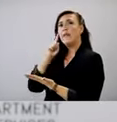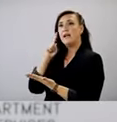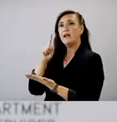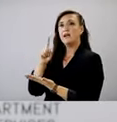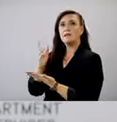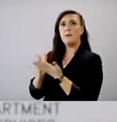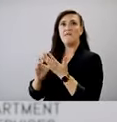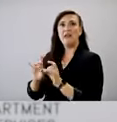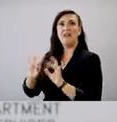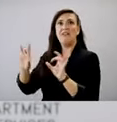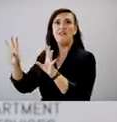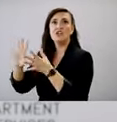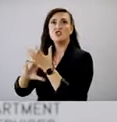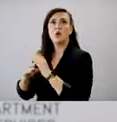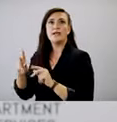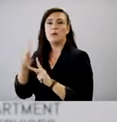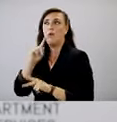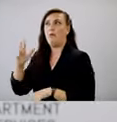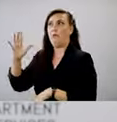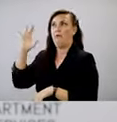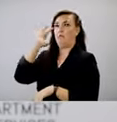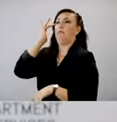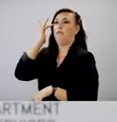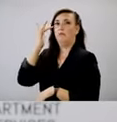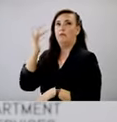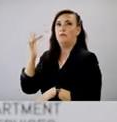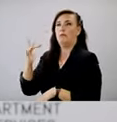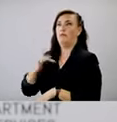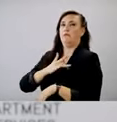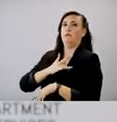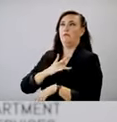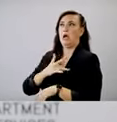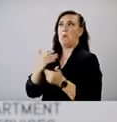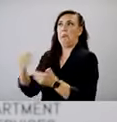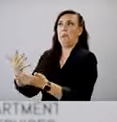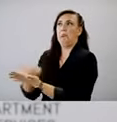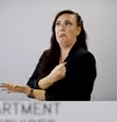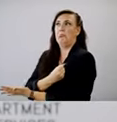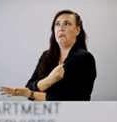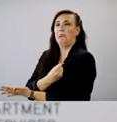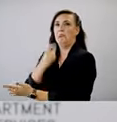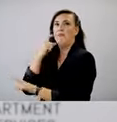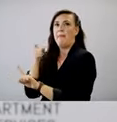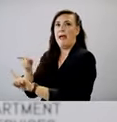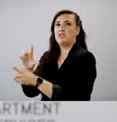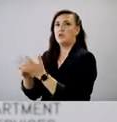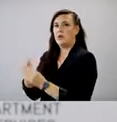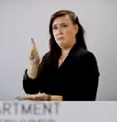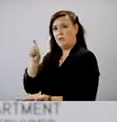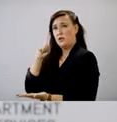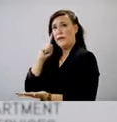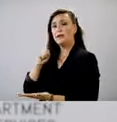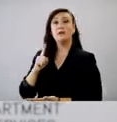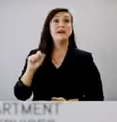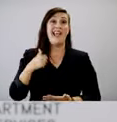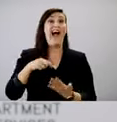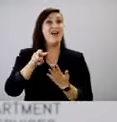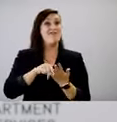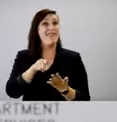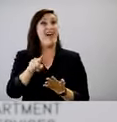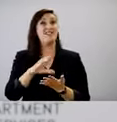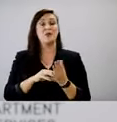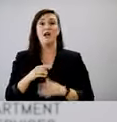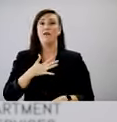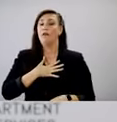horror stories are starting to get to people to get their vaccines? So yeah, that story brought a tear to my